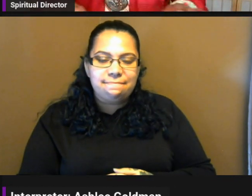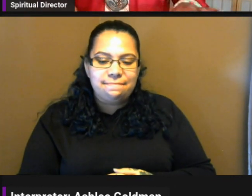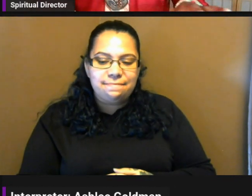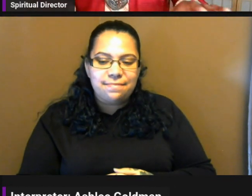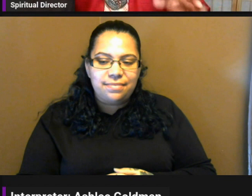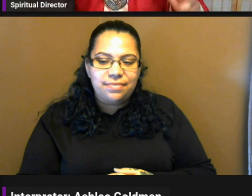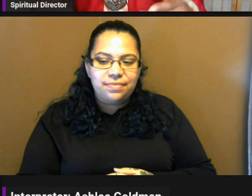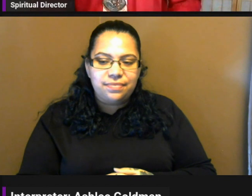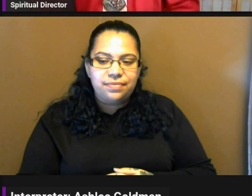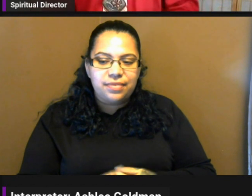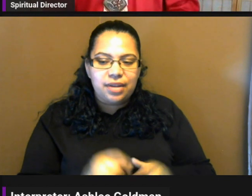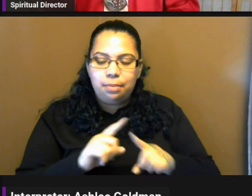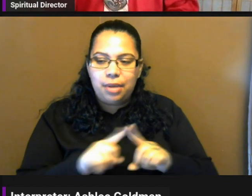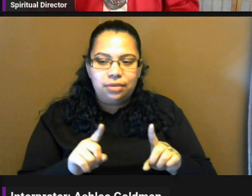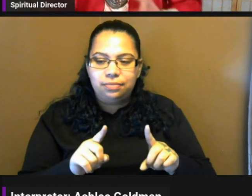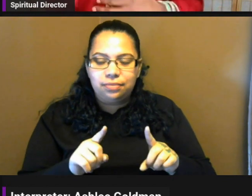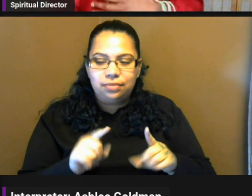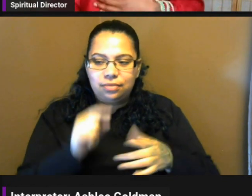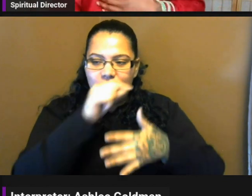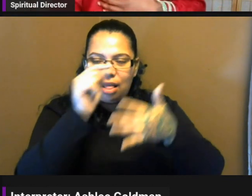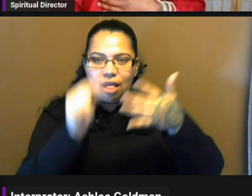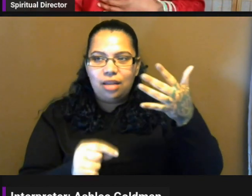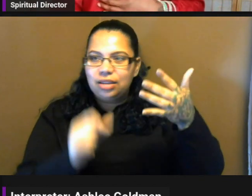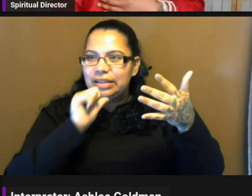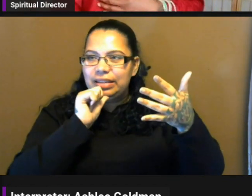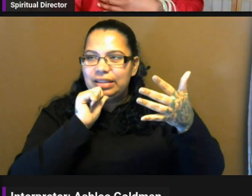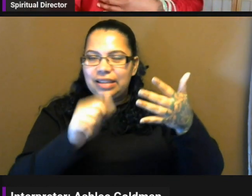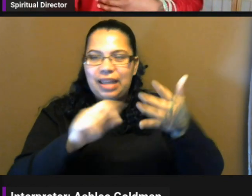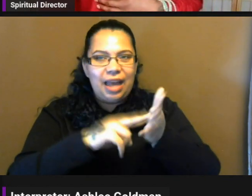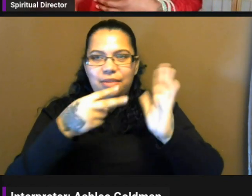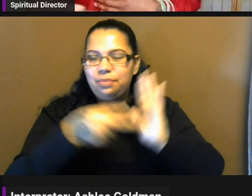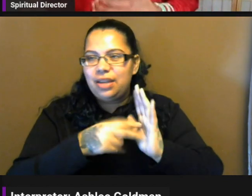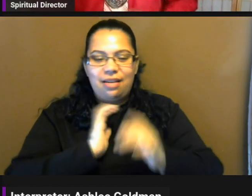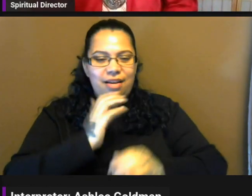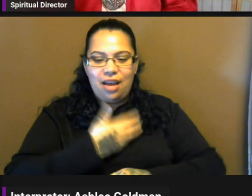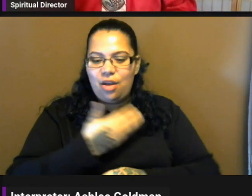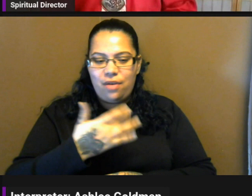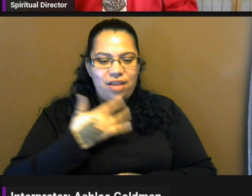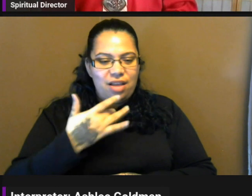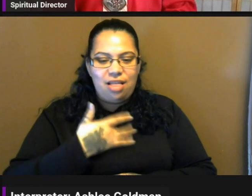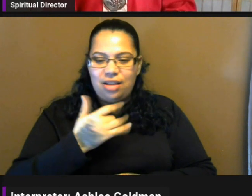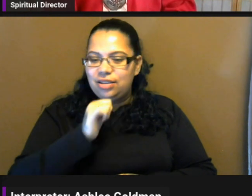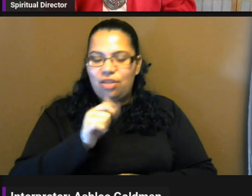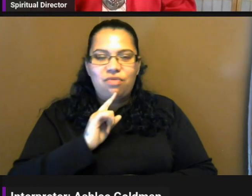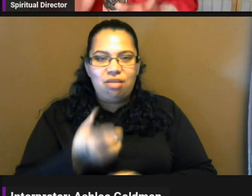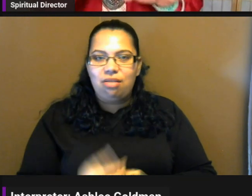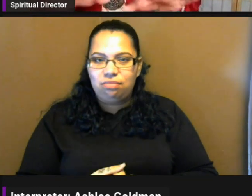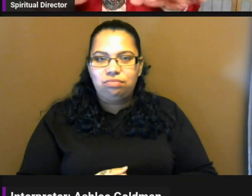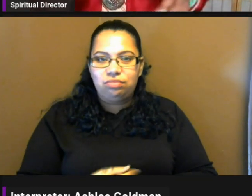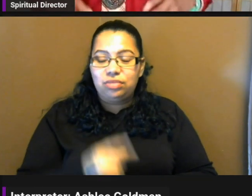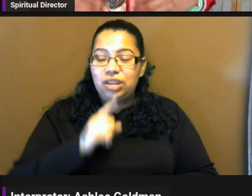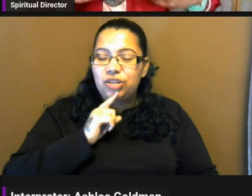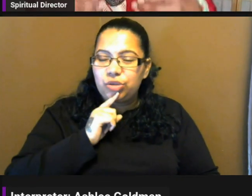And none of them negate what we feel and the truth of what is.